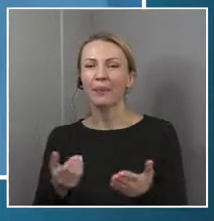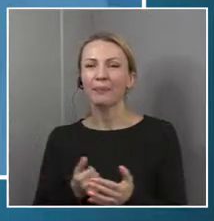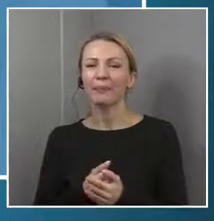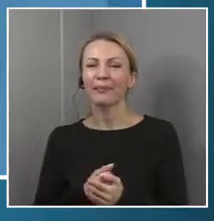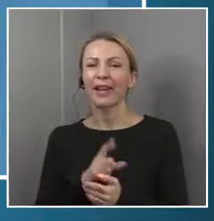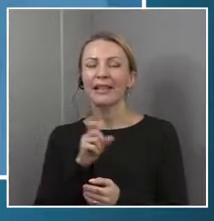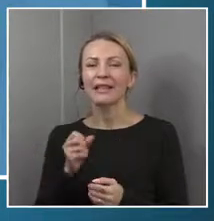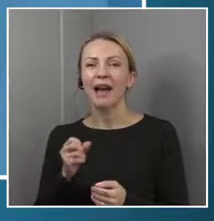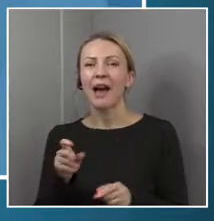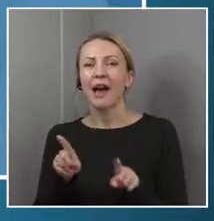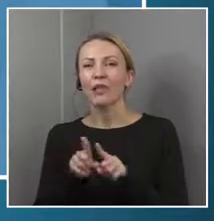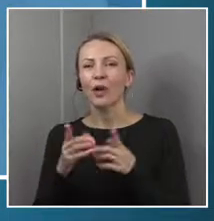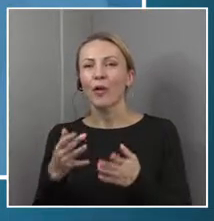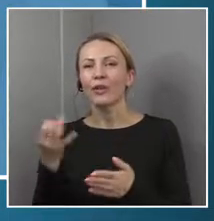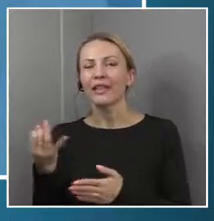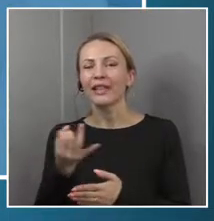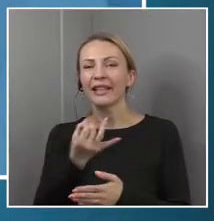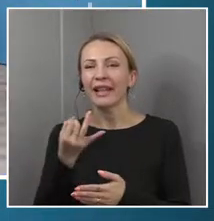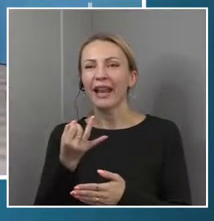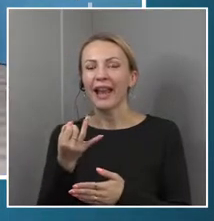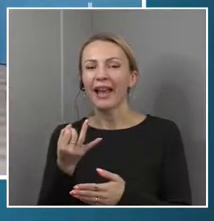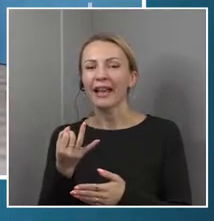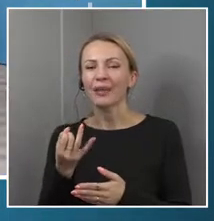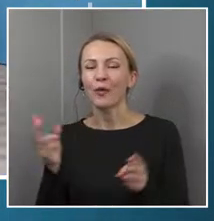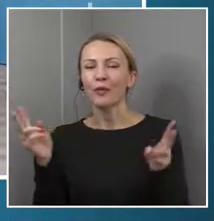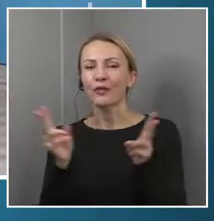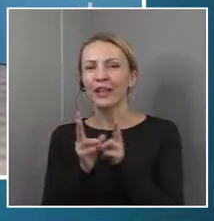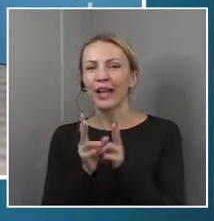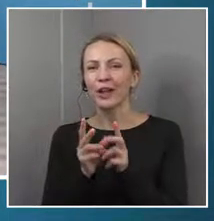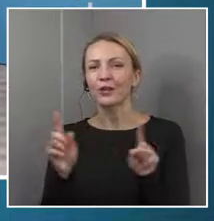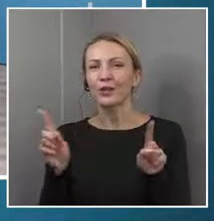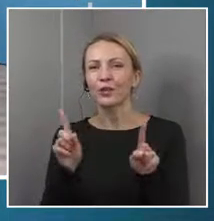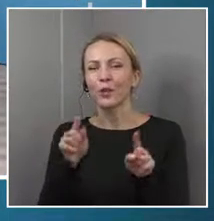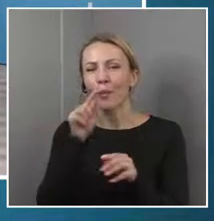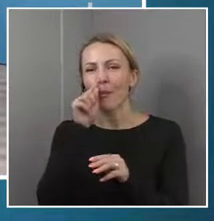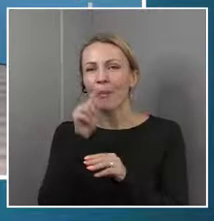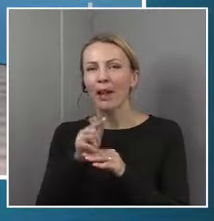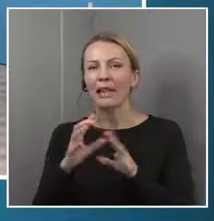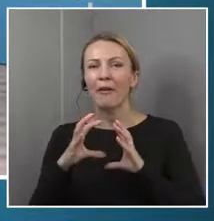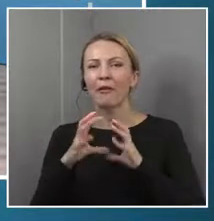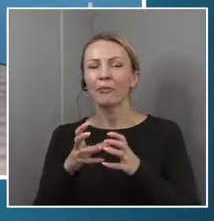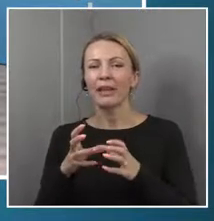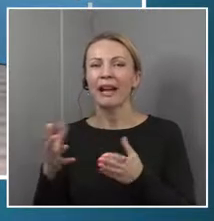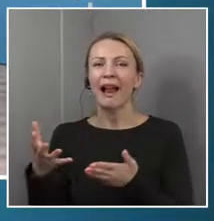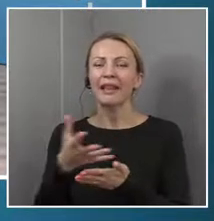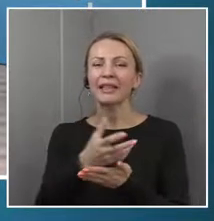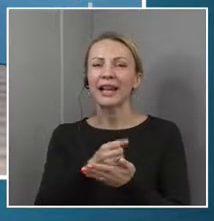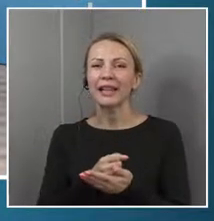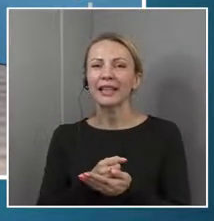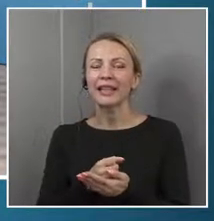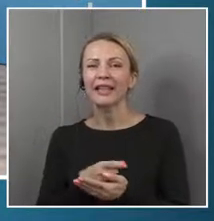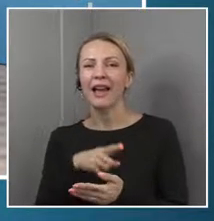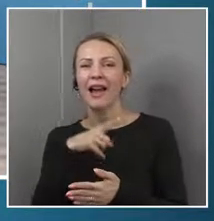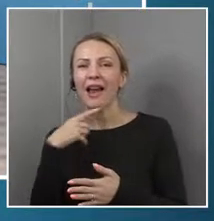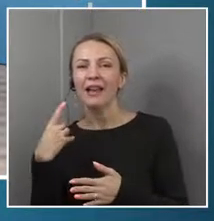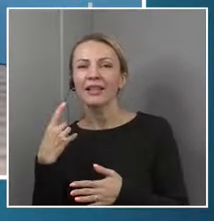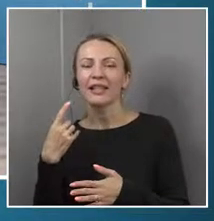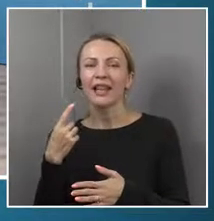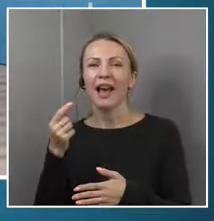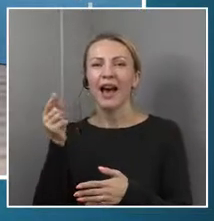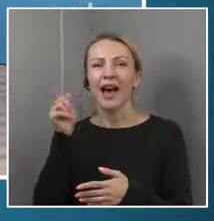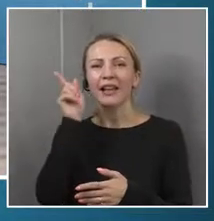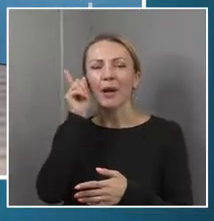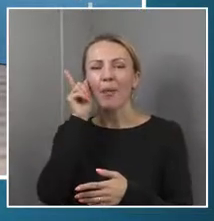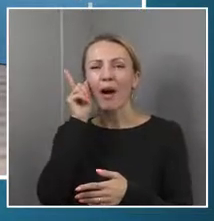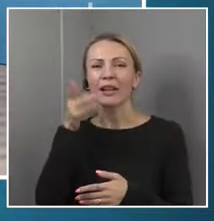Because I never wanted to collect anything ever. Thank you all for your valuable inputs. Thank you for this